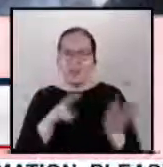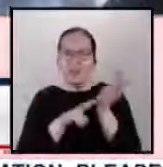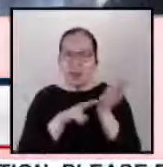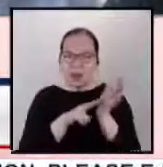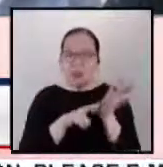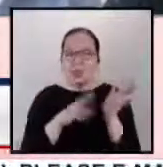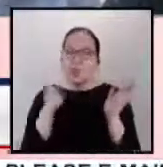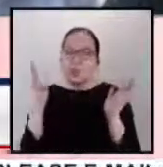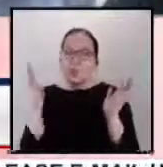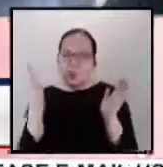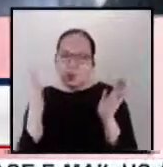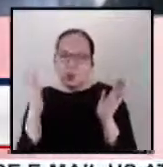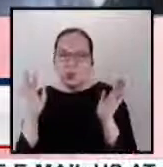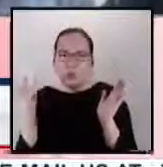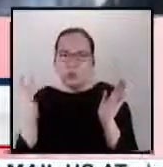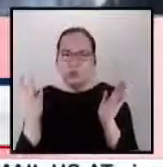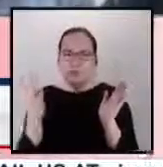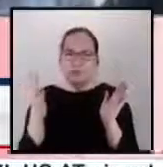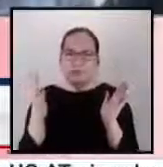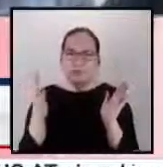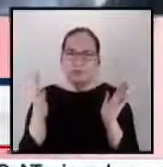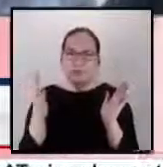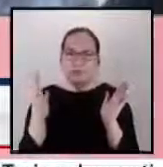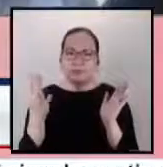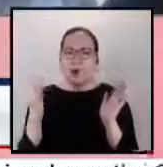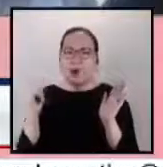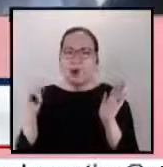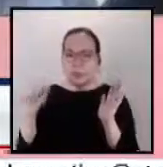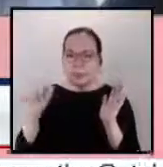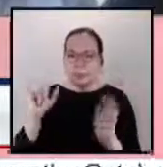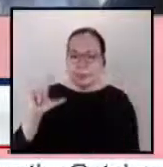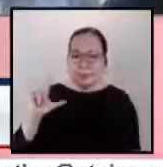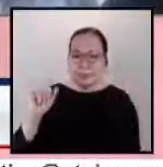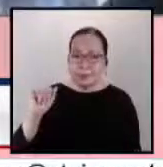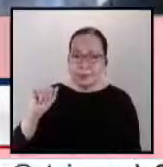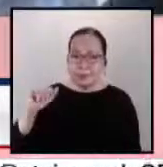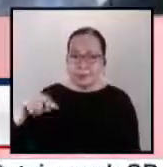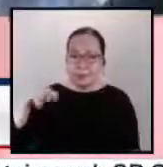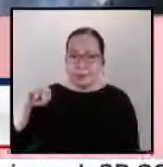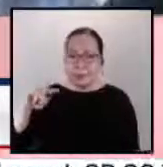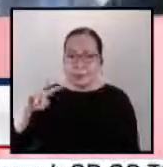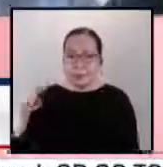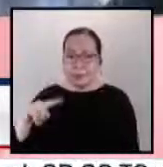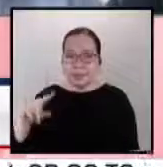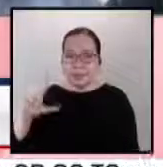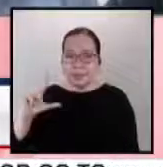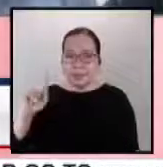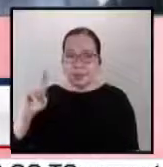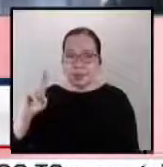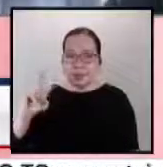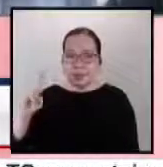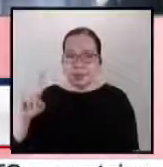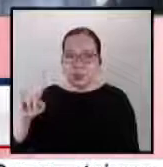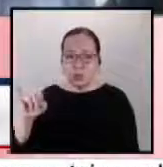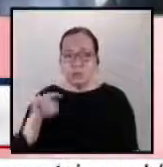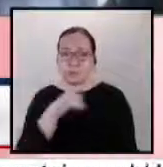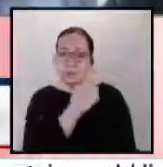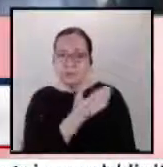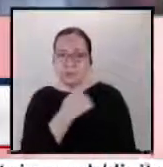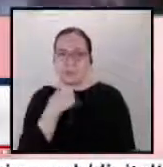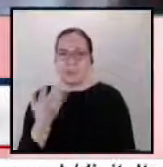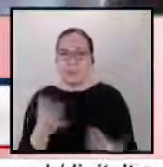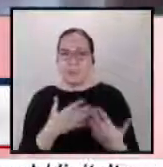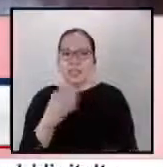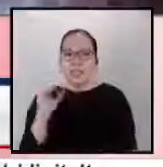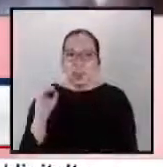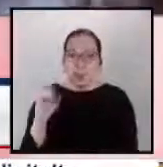blue becomes like lapis lazuli or the tournesol, and then the olive oil becomes jade green, so